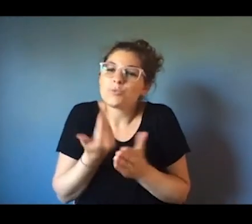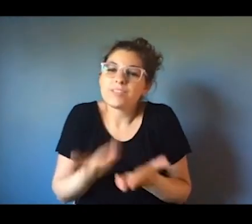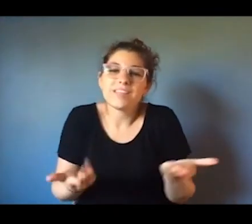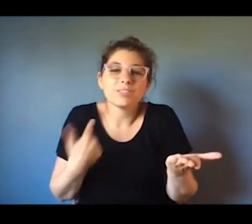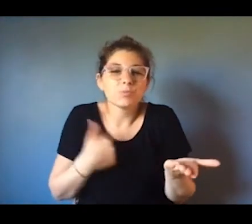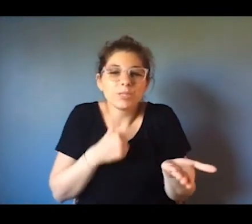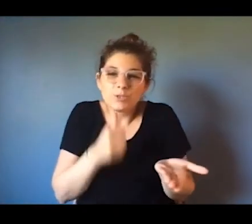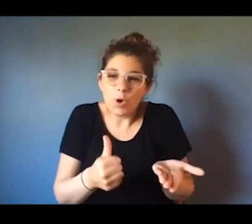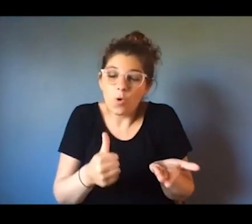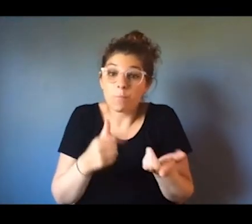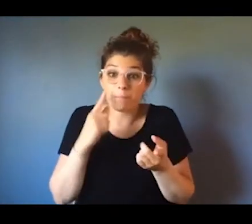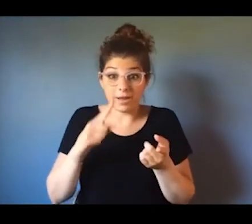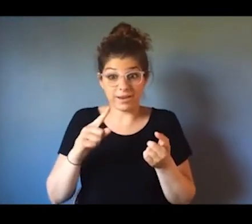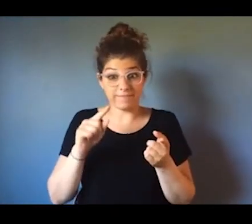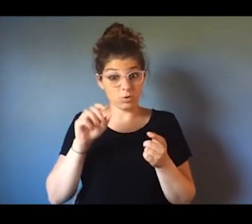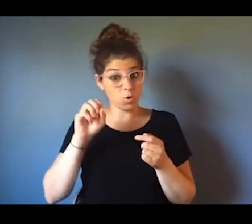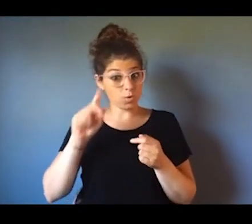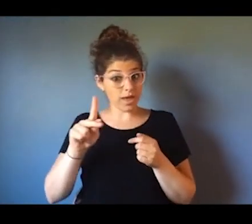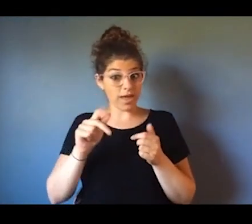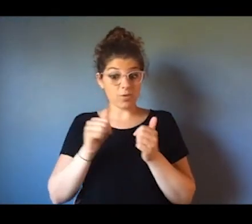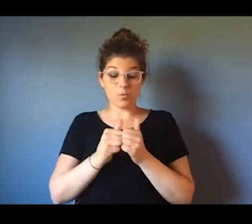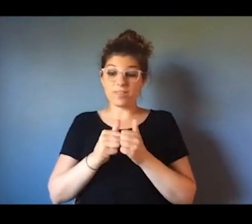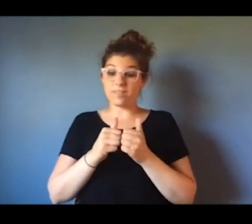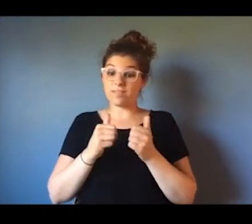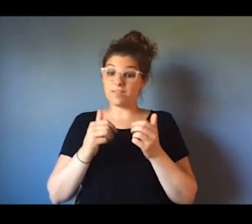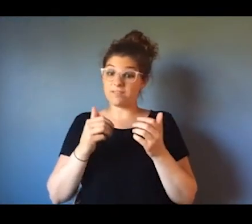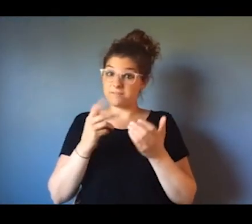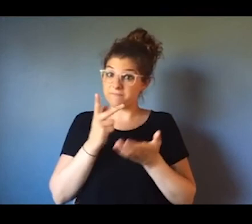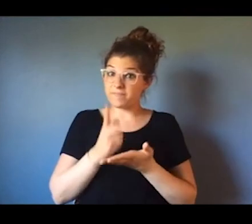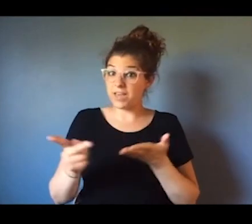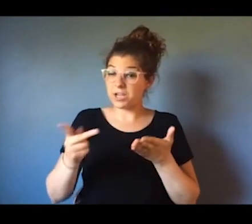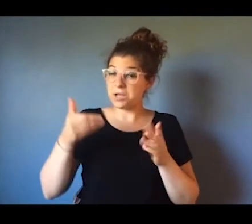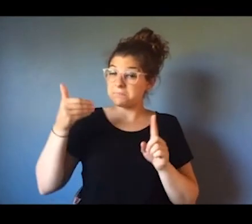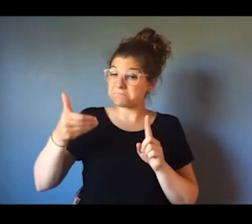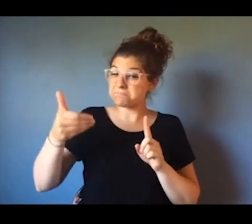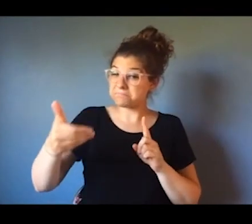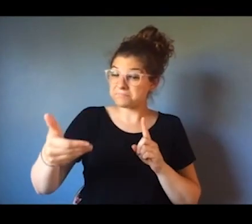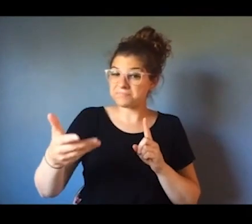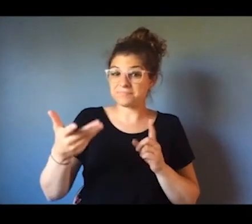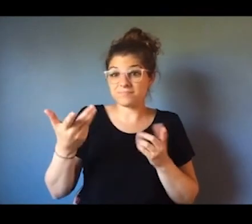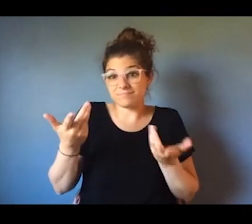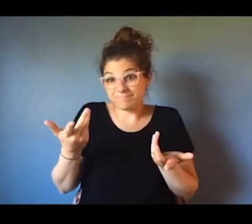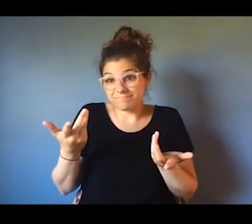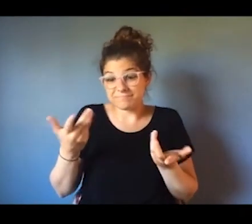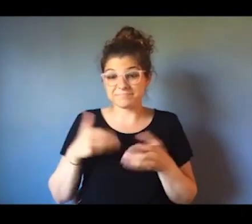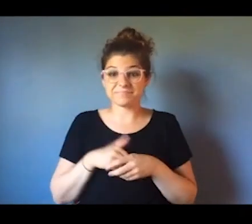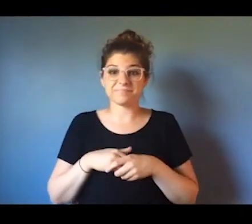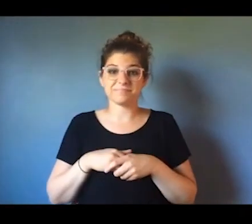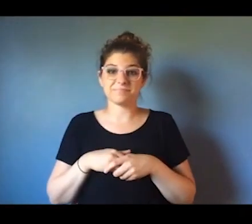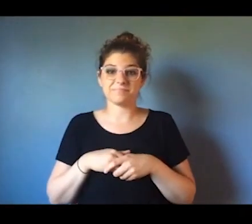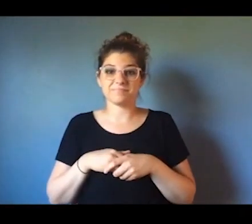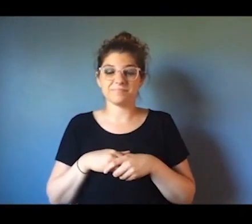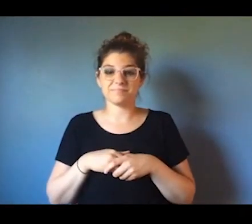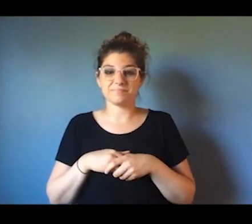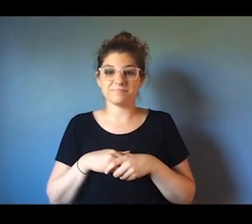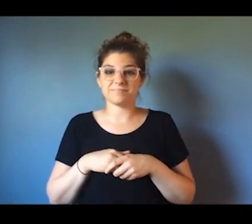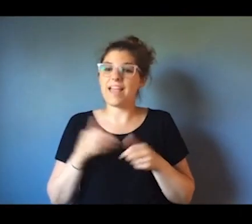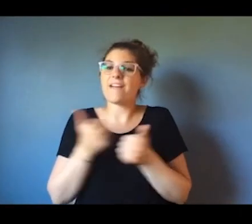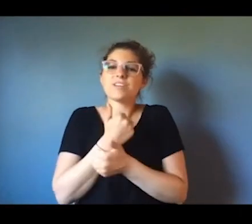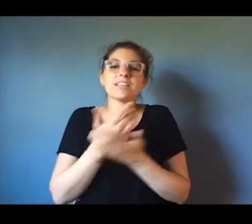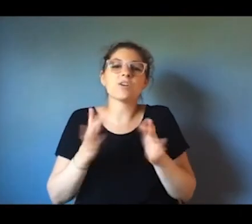we just don't try new things, But if you're okay with it, with having a failure every once in a while,